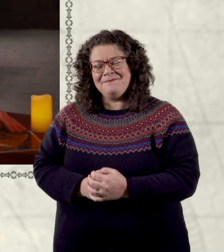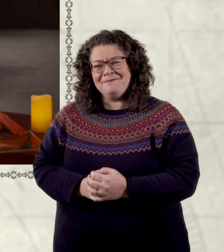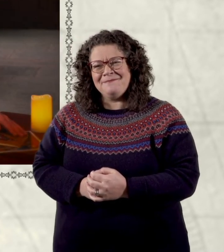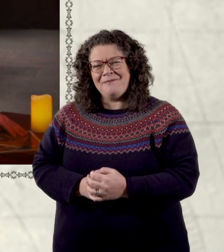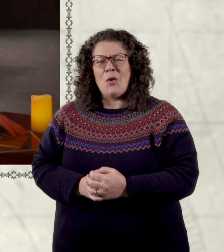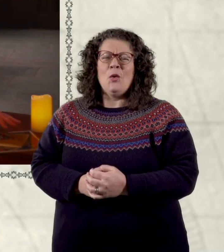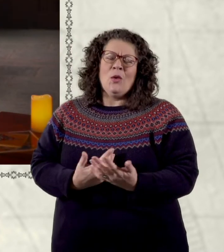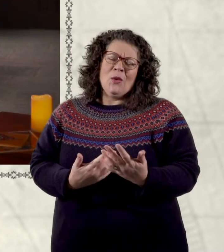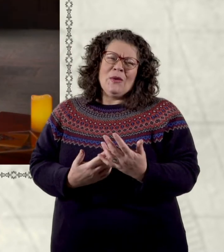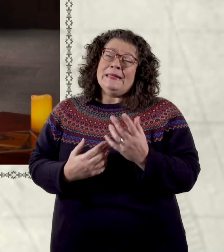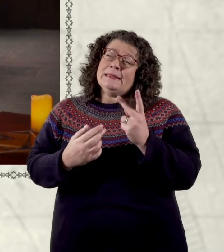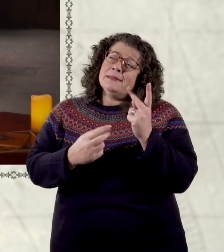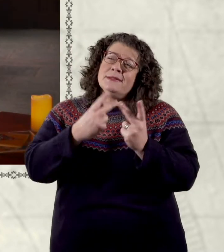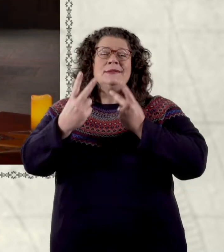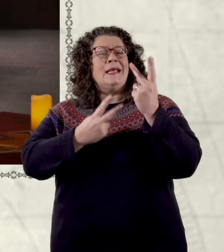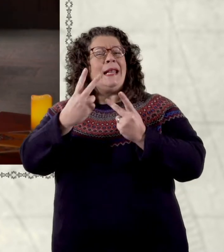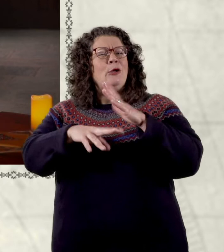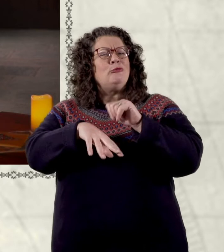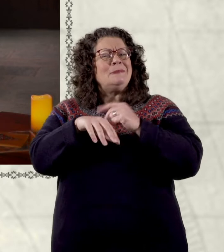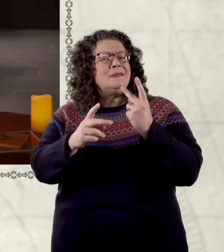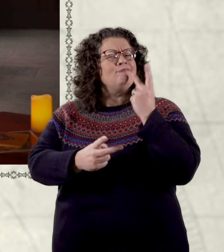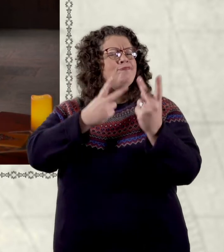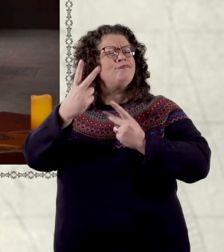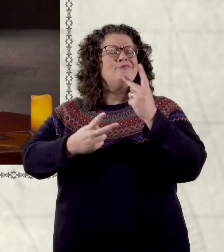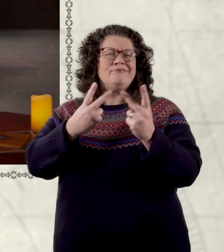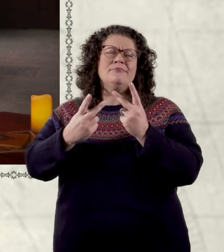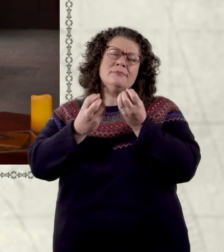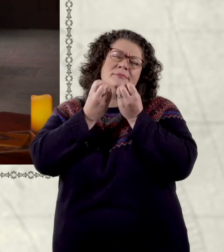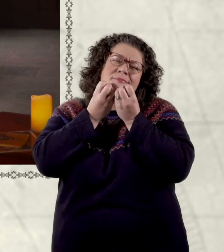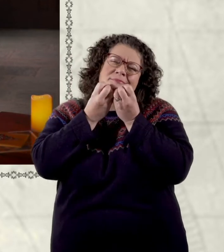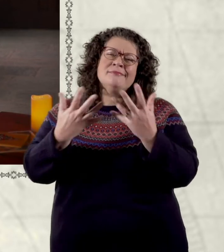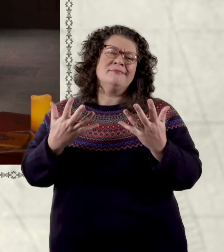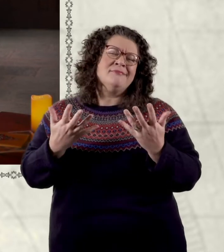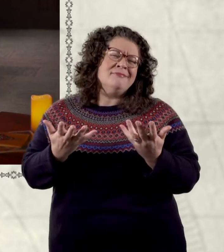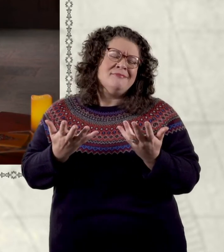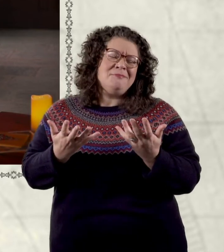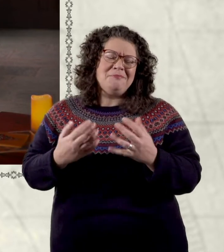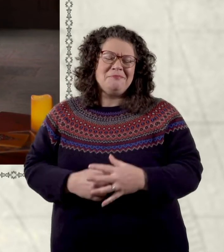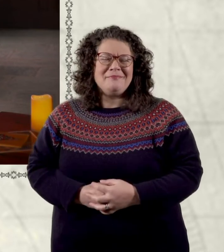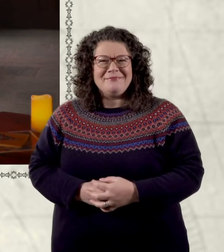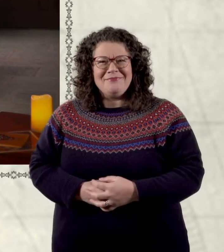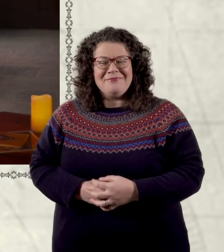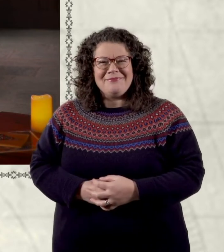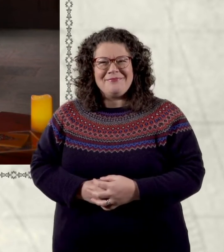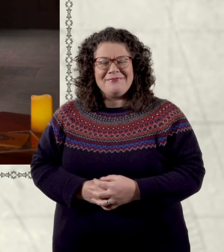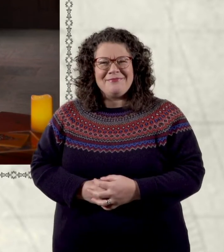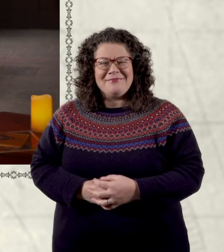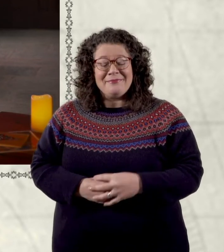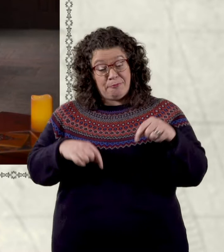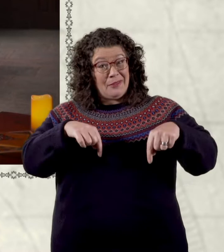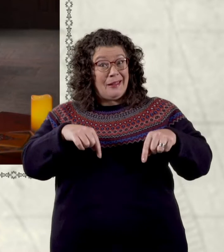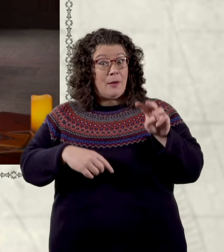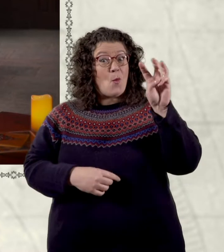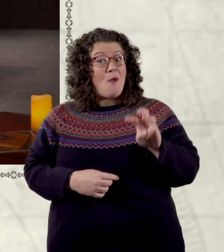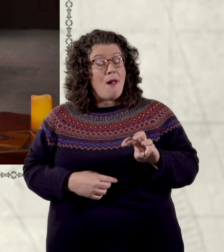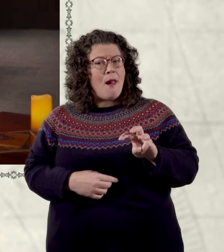Oh, now, singing carols at Christmas is a wonderful thing. Now, here